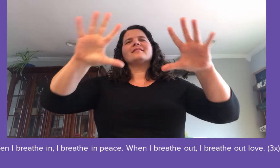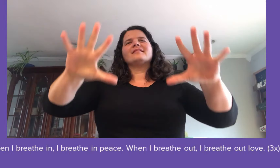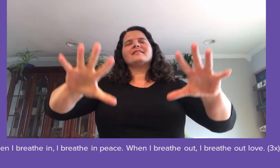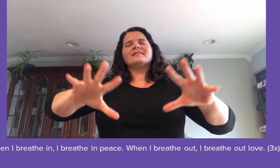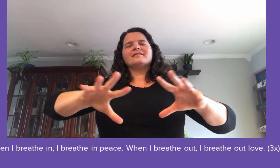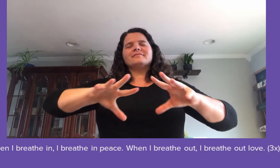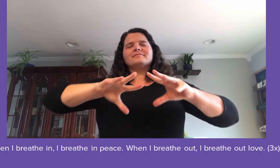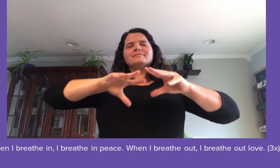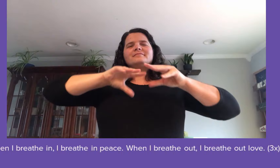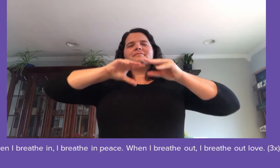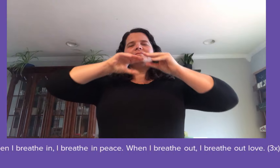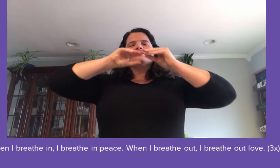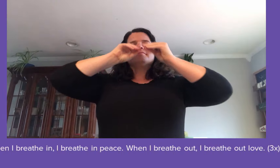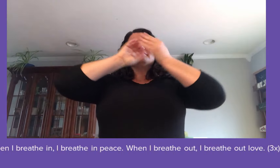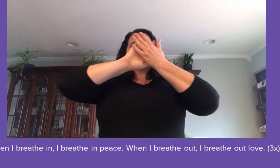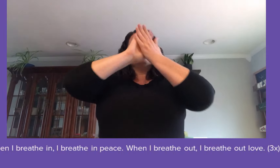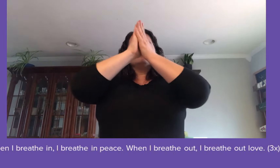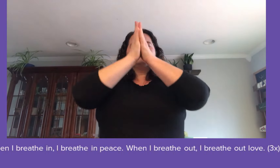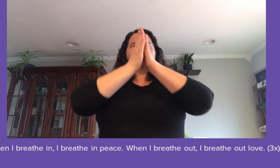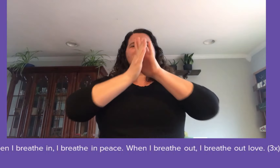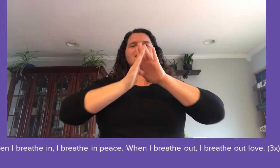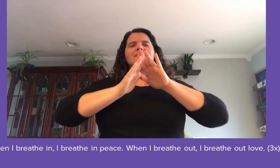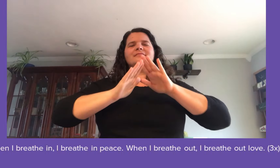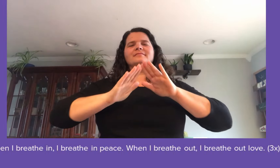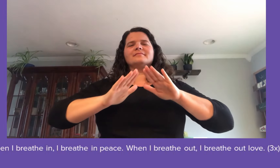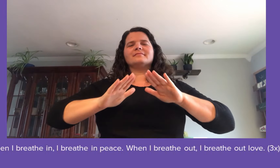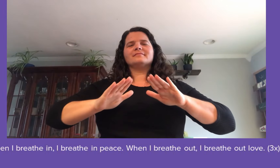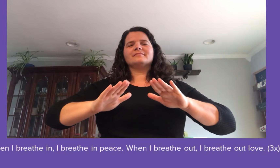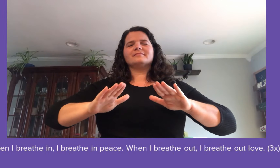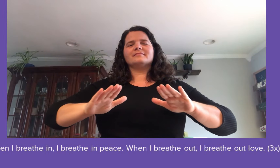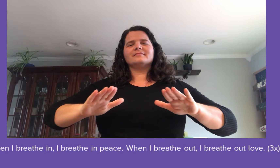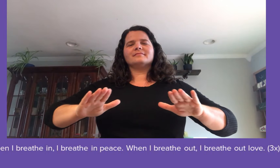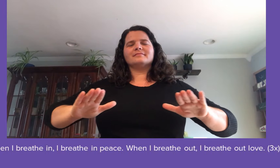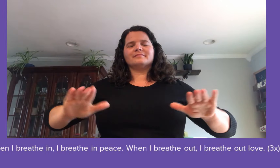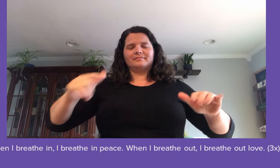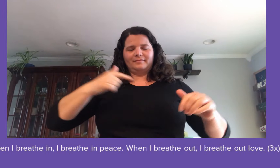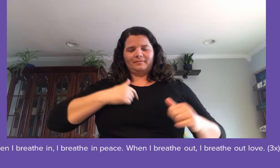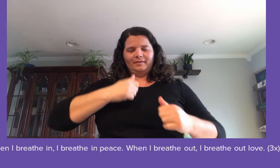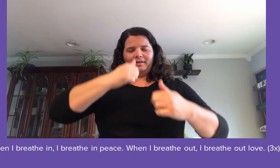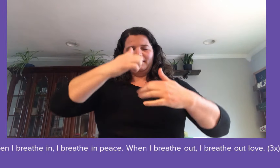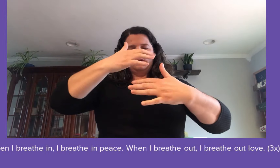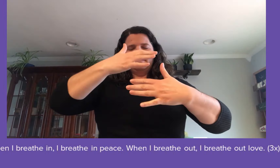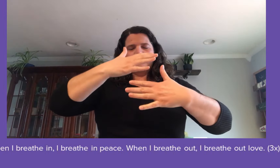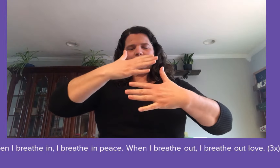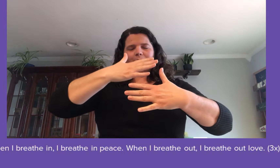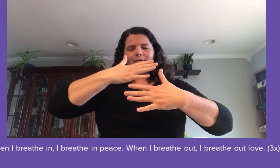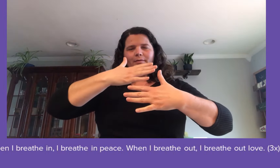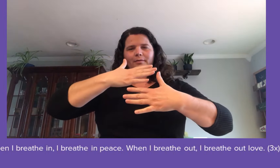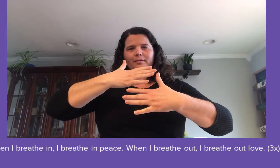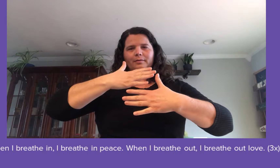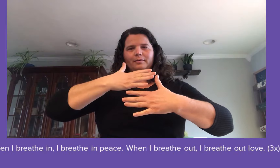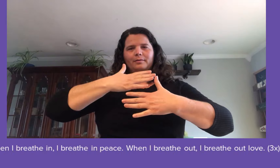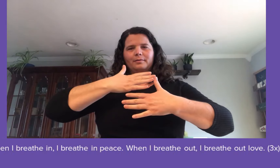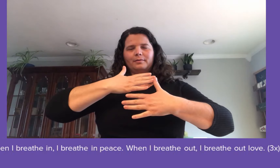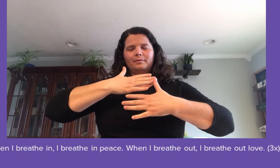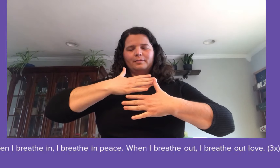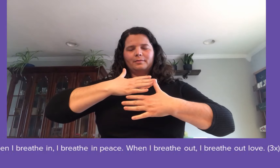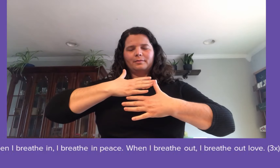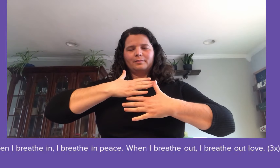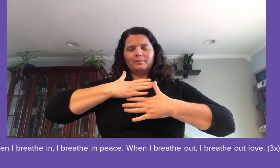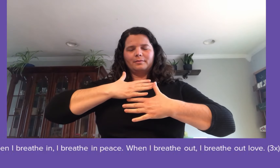in, I breathe in peace. When I breathe